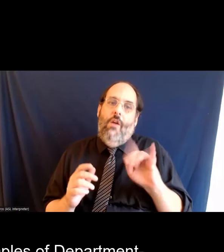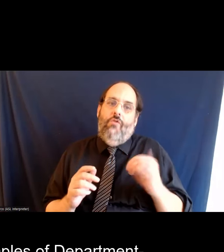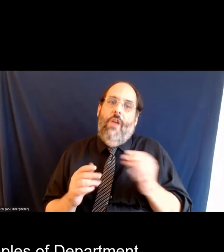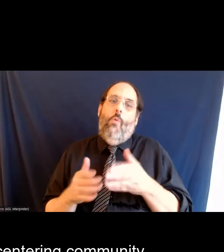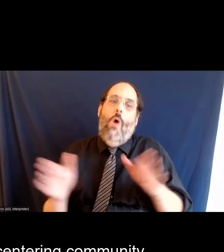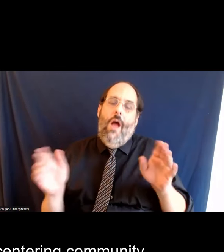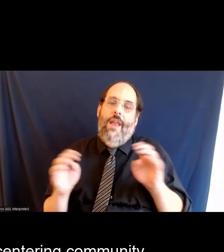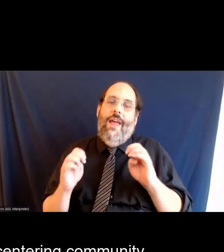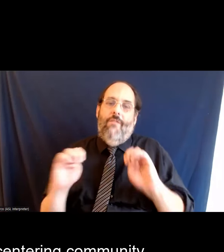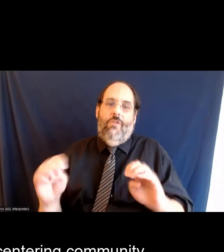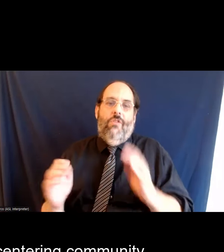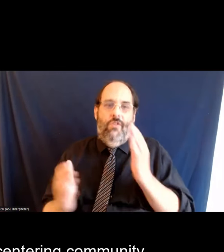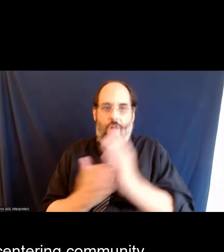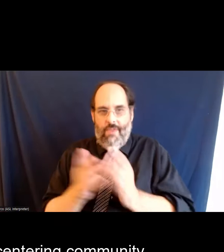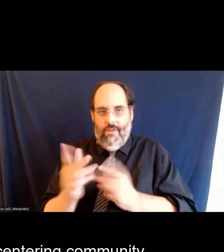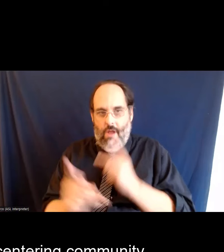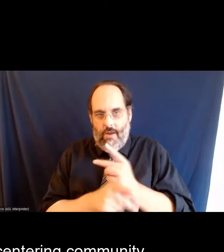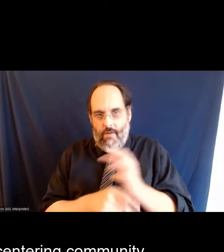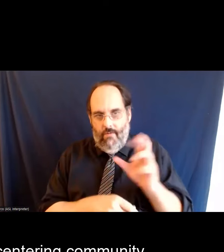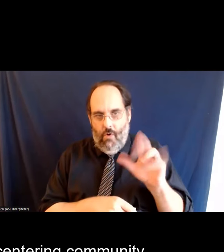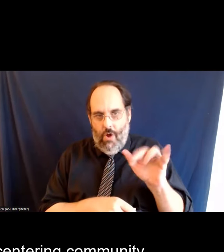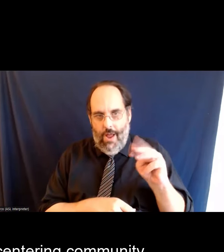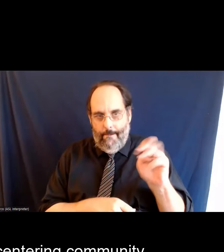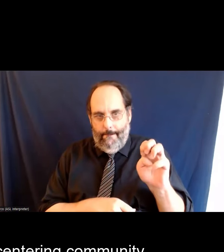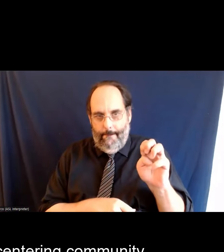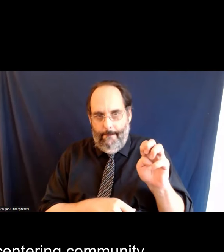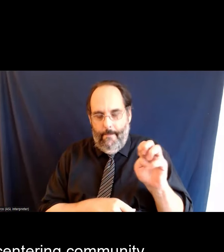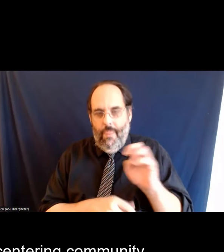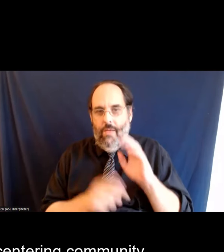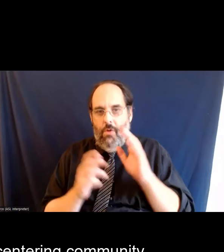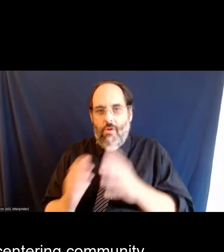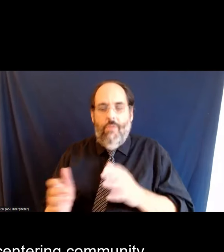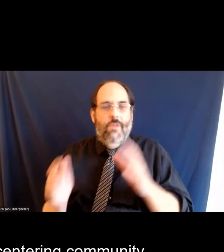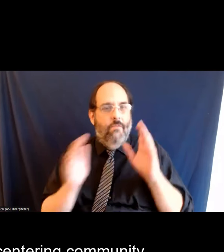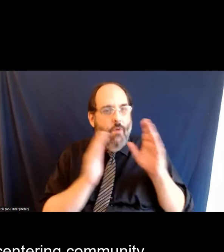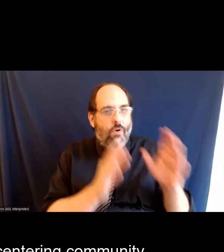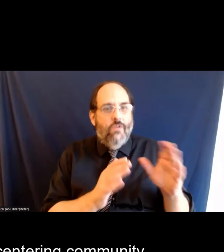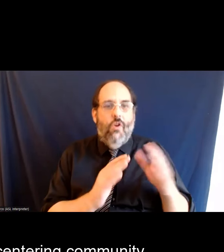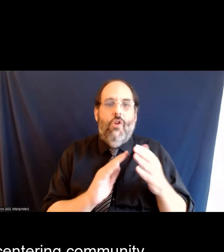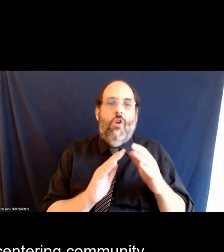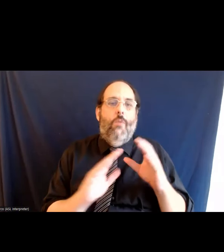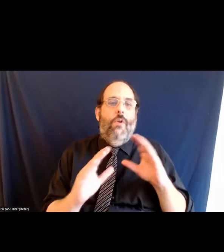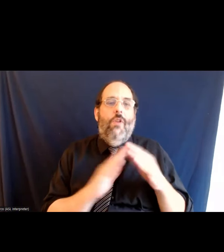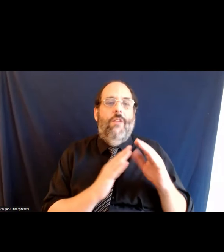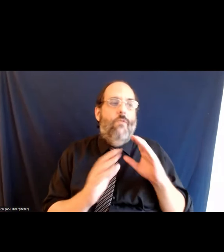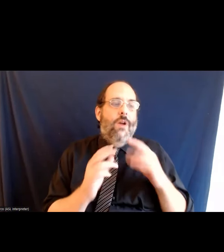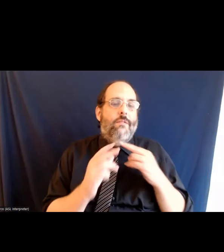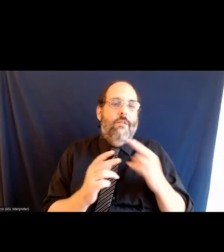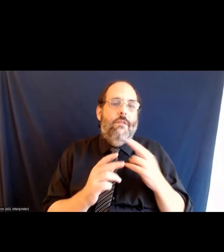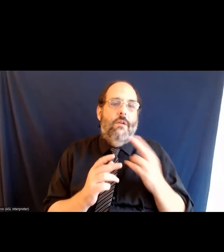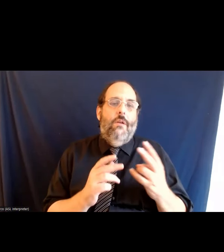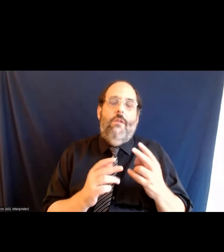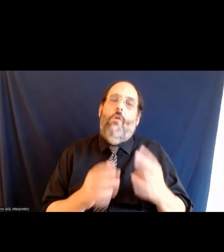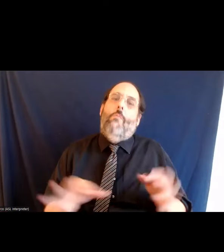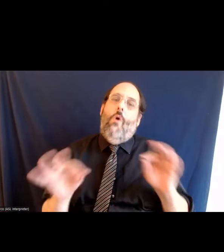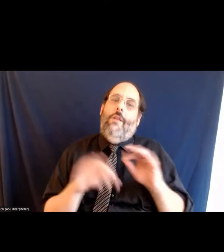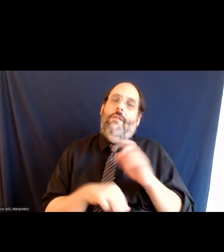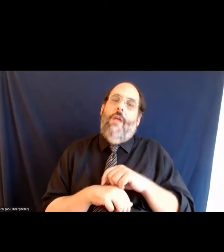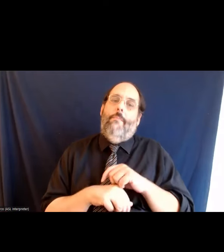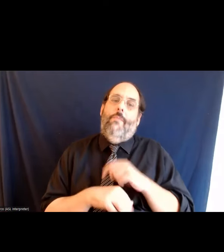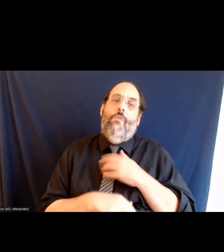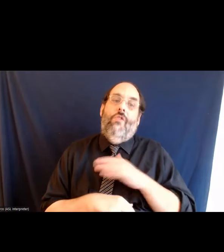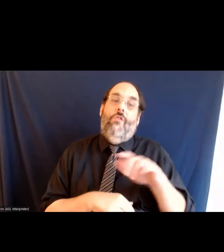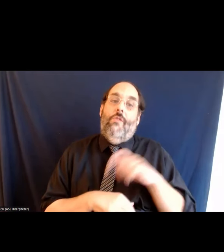hate crimes. These partnerships and centering community voices are critical in times like these. And I appreciate your time